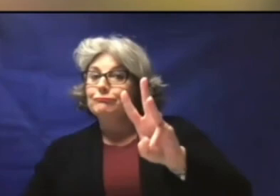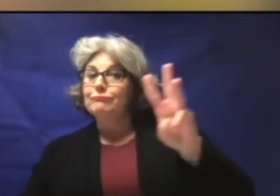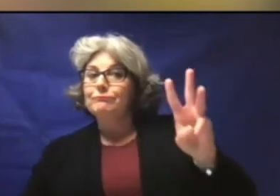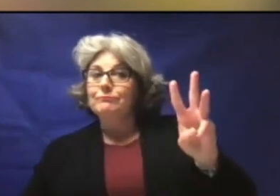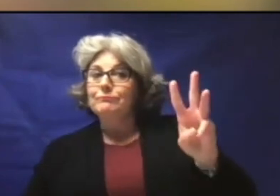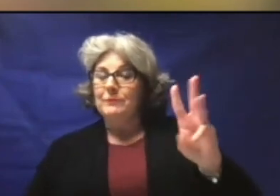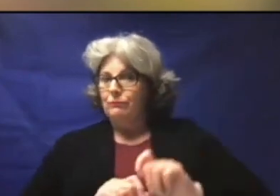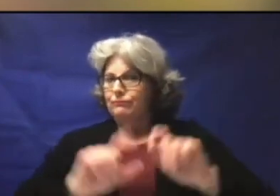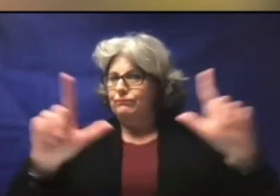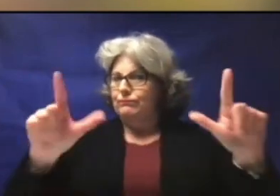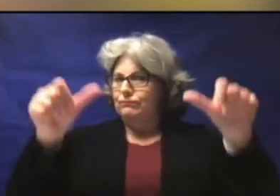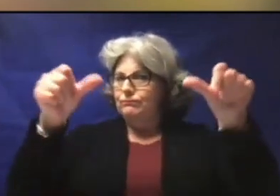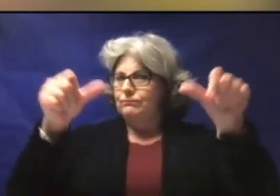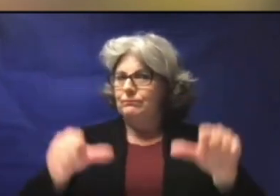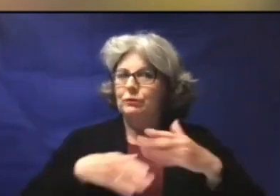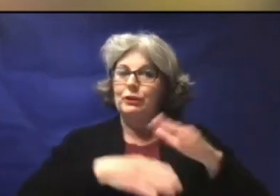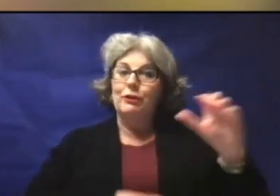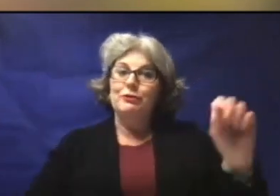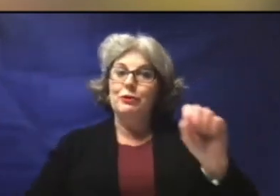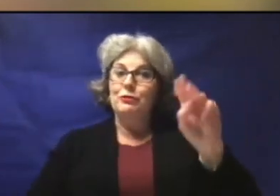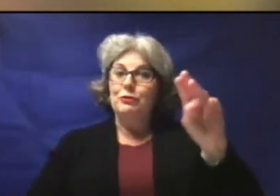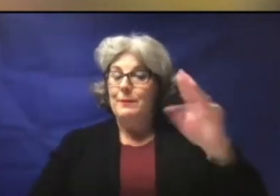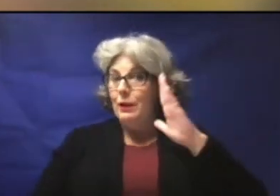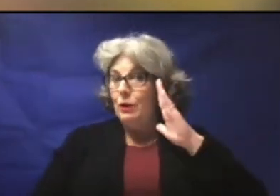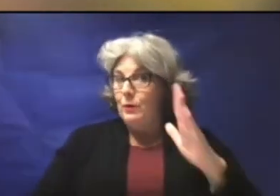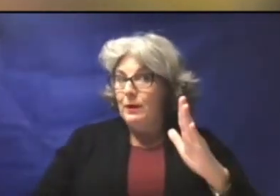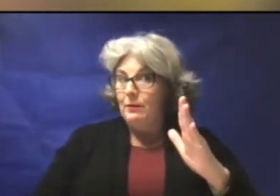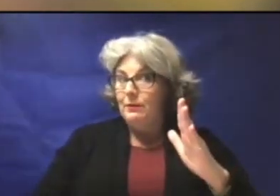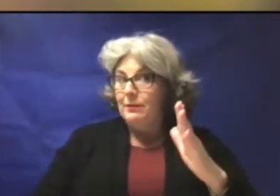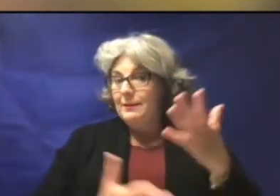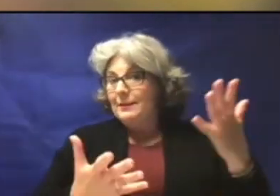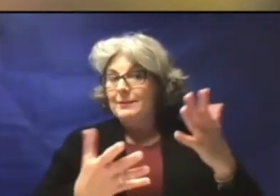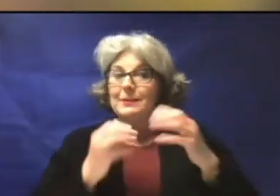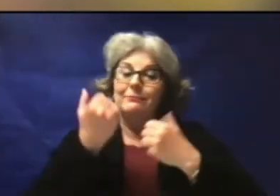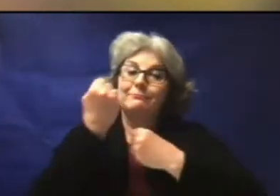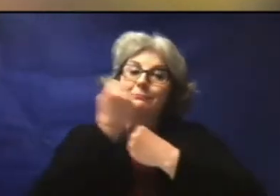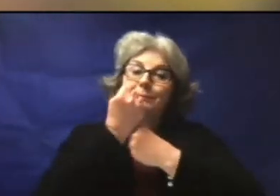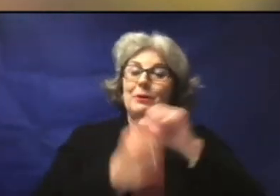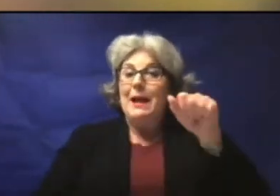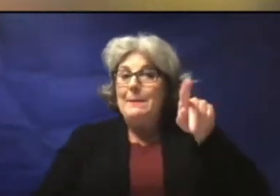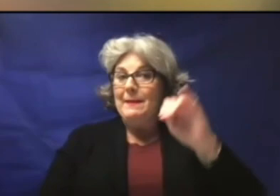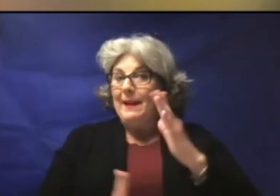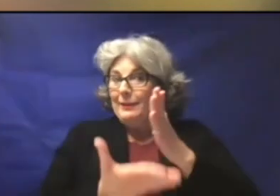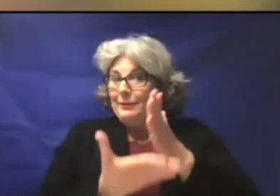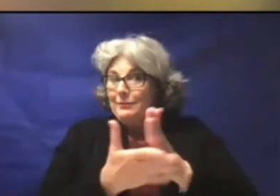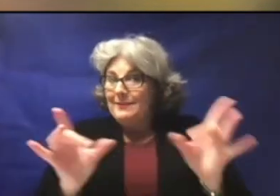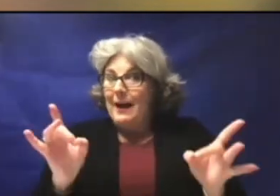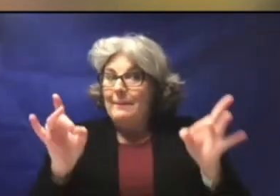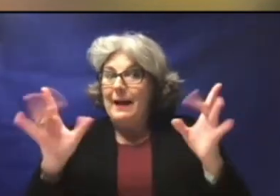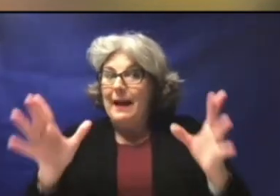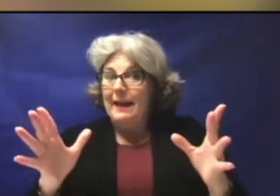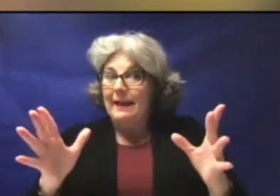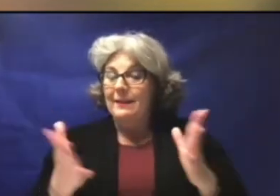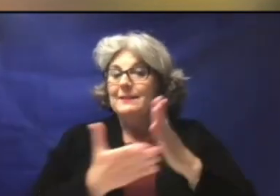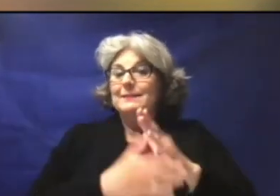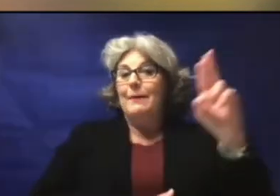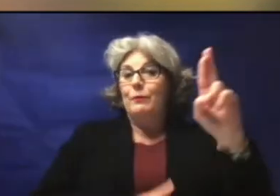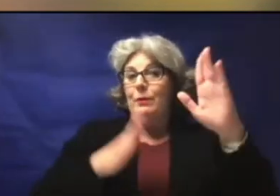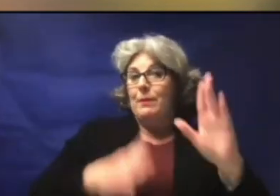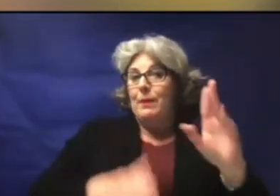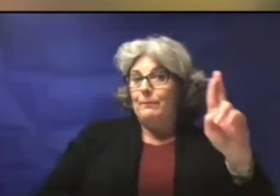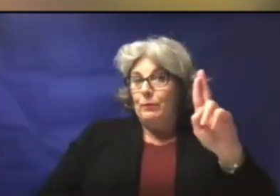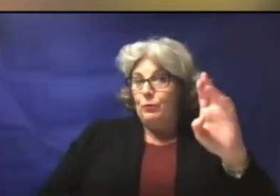on there. We'll also share it on our social media. So stand with the API community to stop hate and to stop the Republican recall